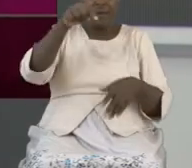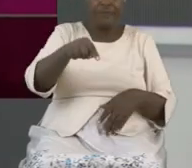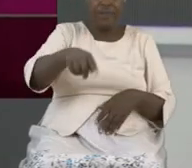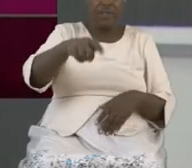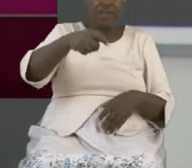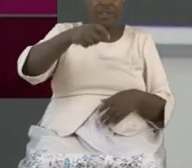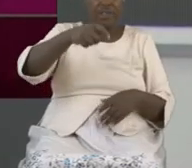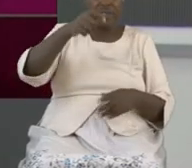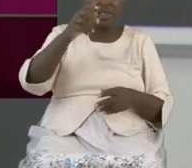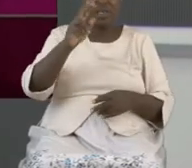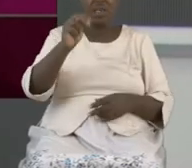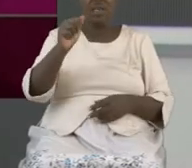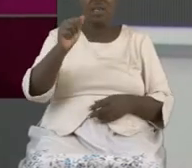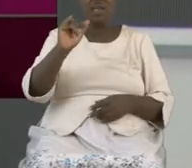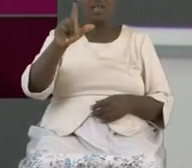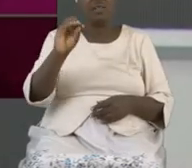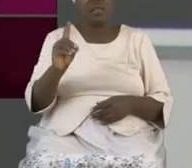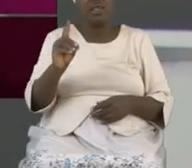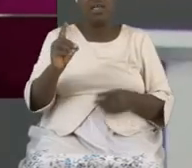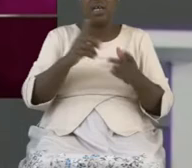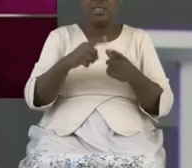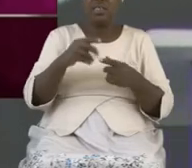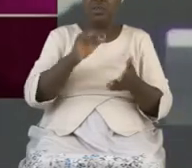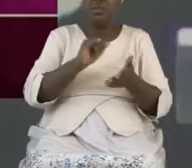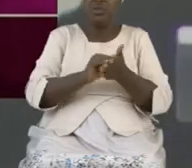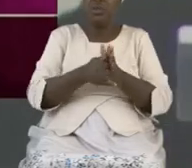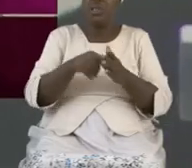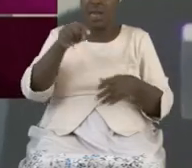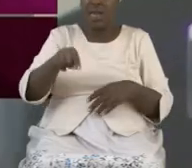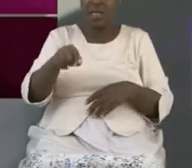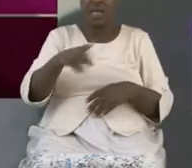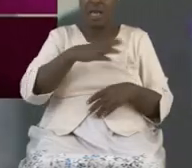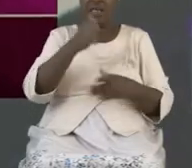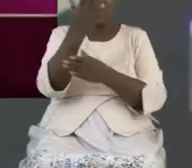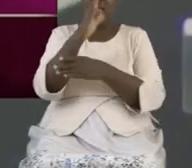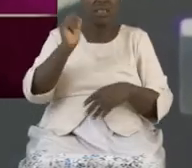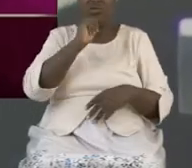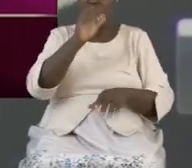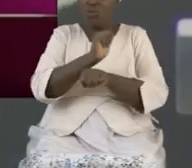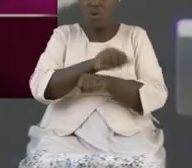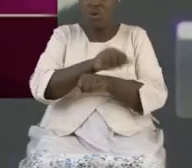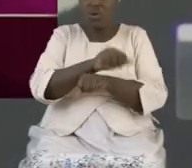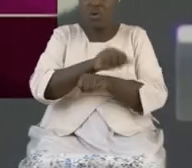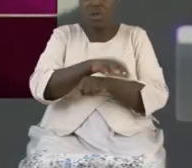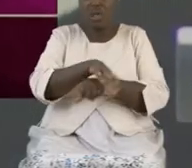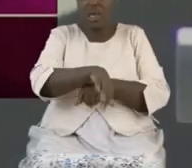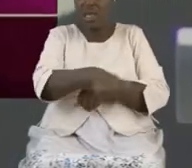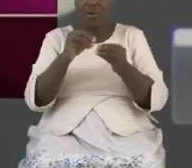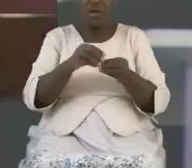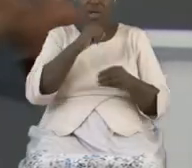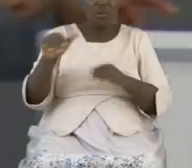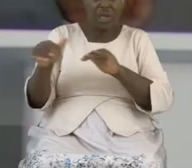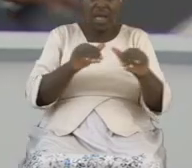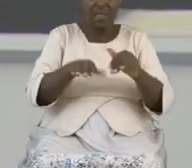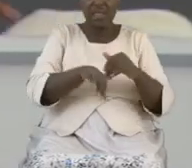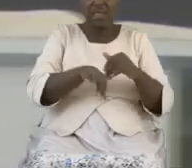becomes inoperative. It cannot operate anymore. It cannot act anymore. As